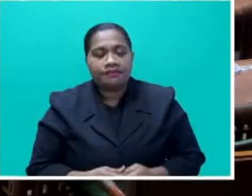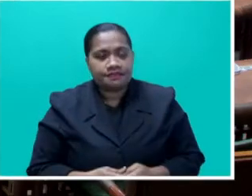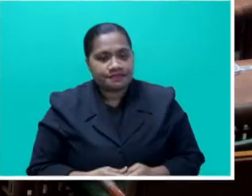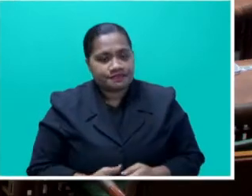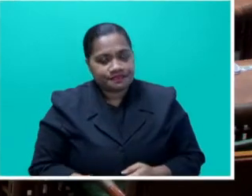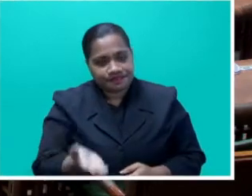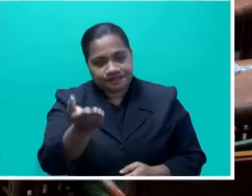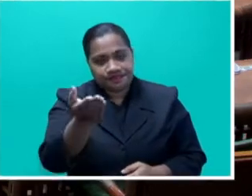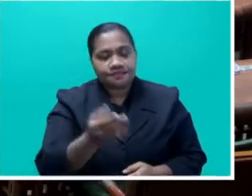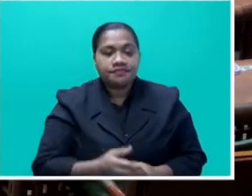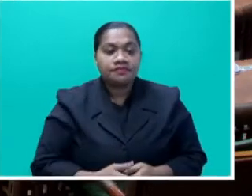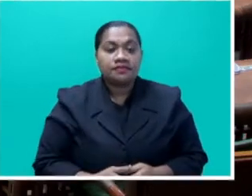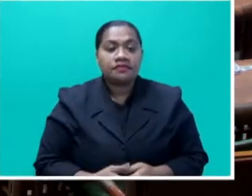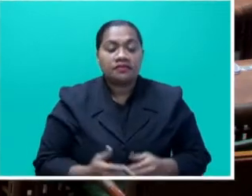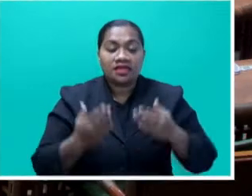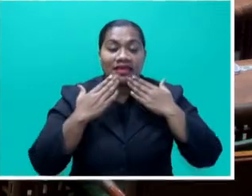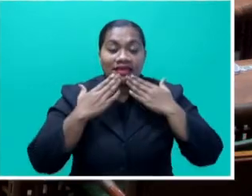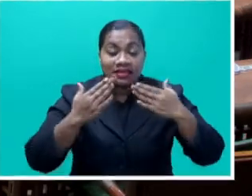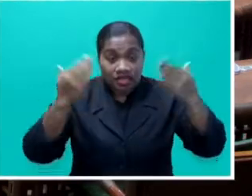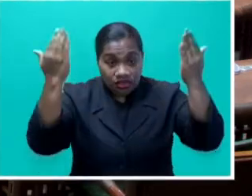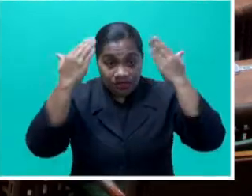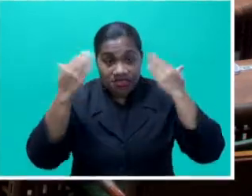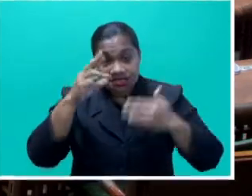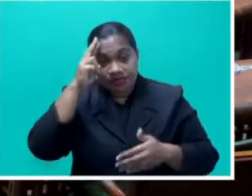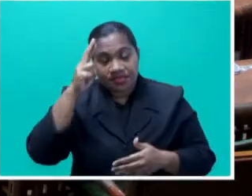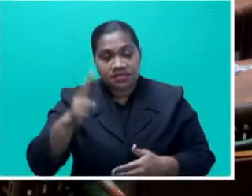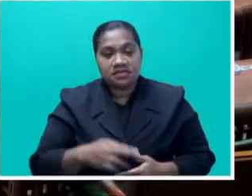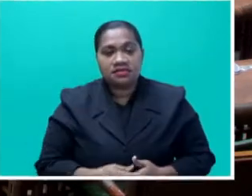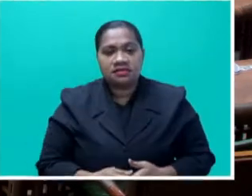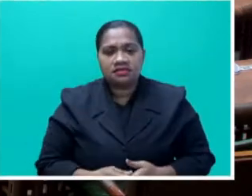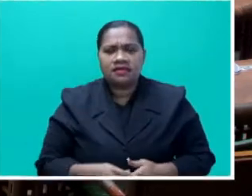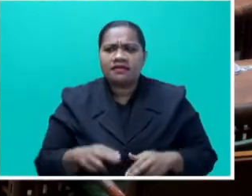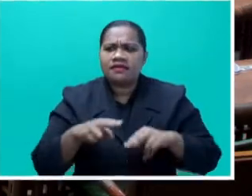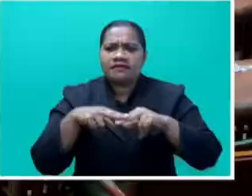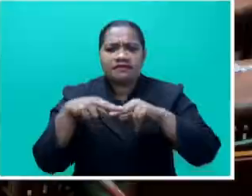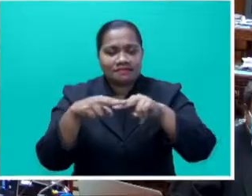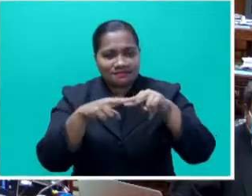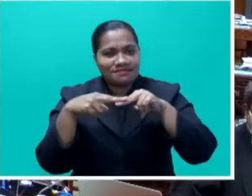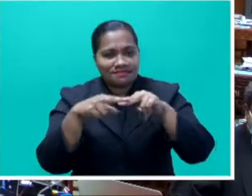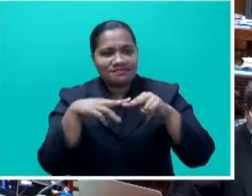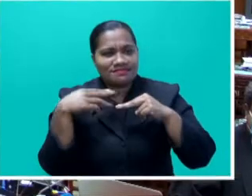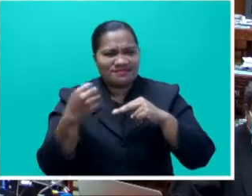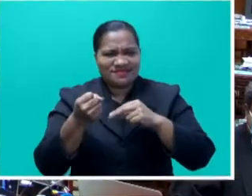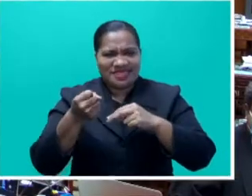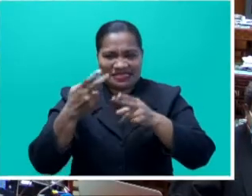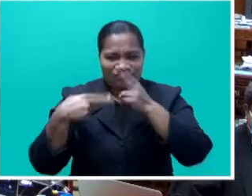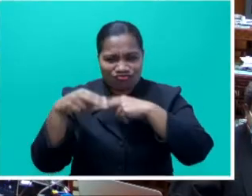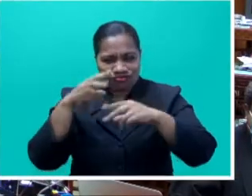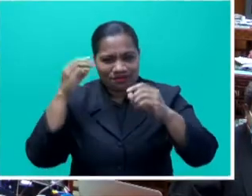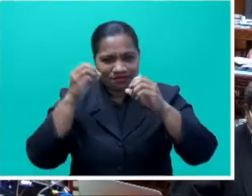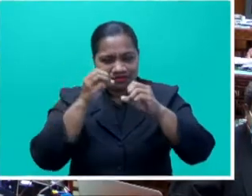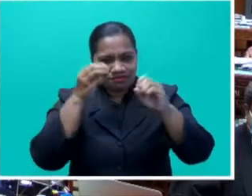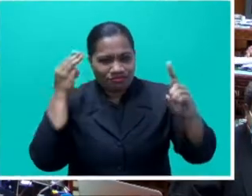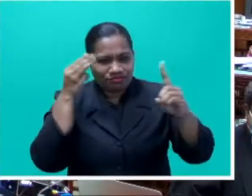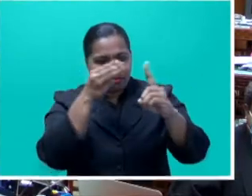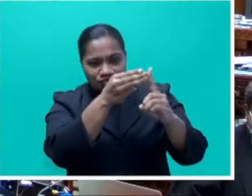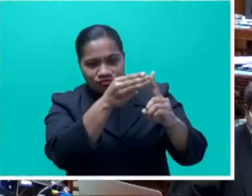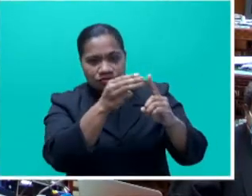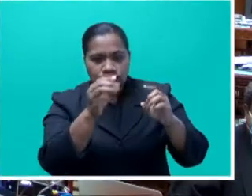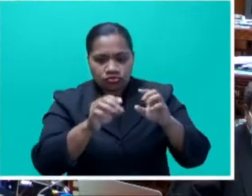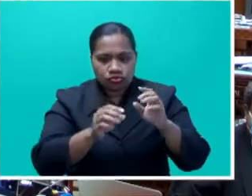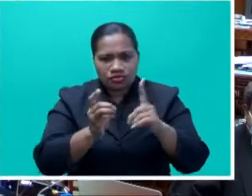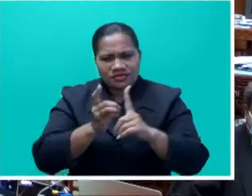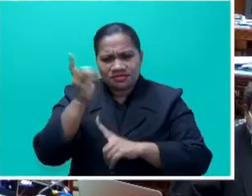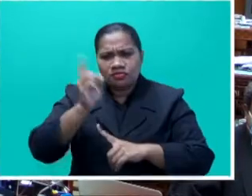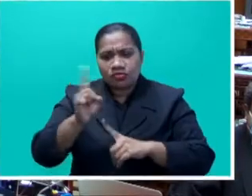Thank you, Mr. Speaker, sir. Mr. Speaker, sir, Fiji has embarked on a historic mission to develop a national action plan to